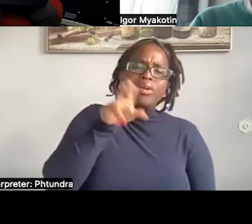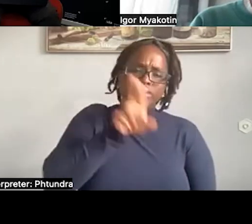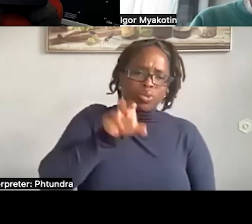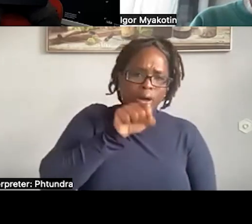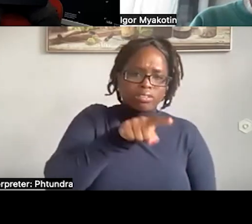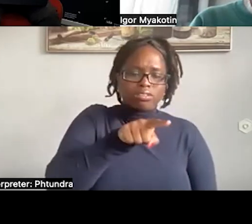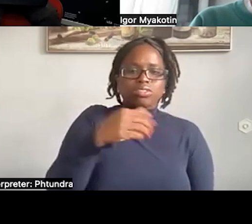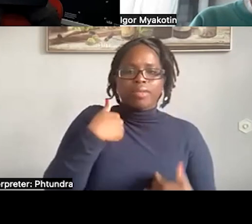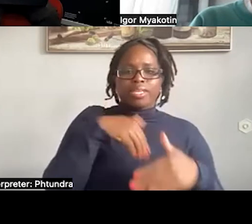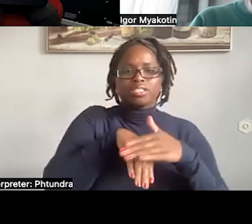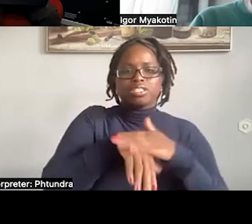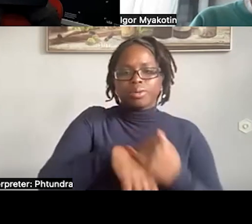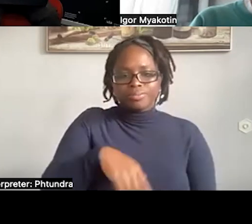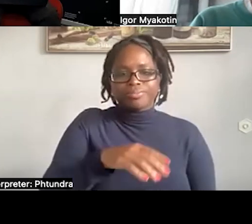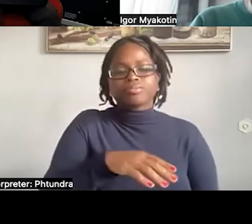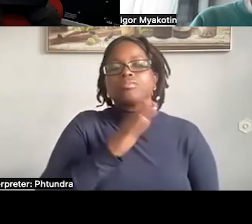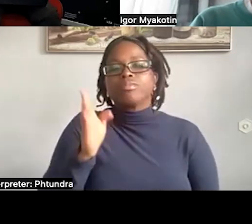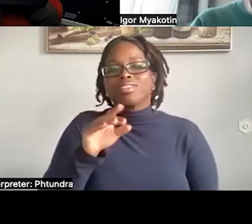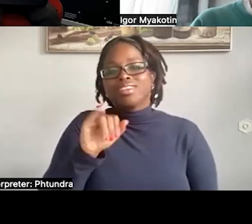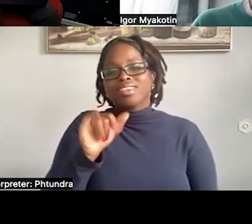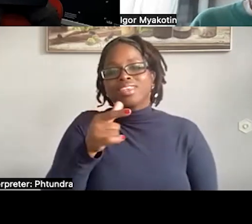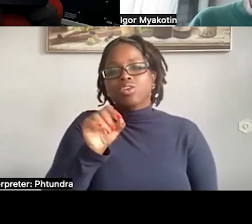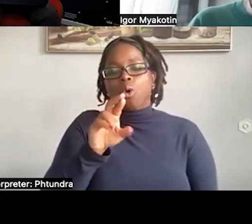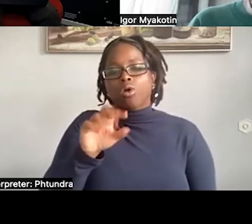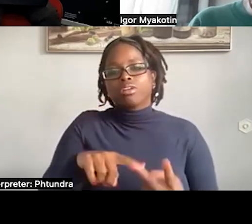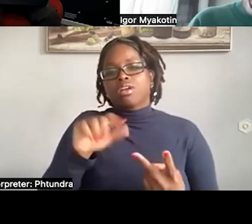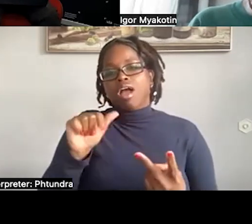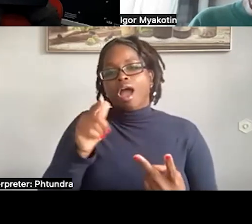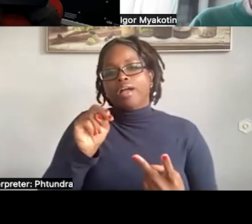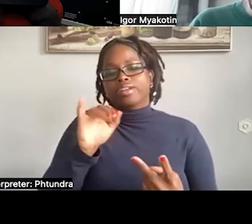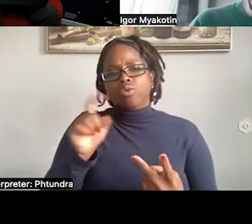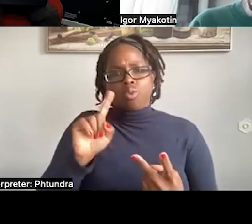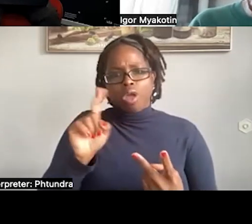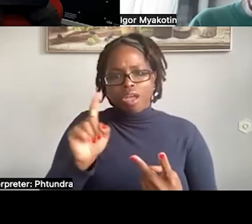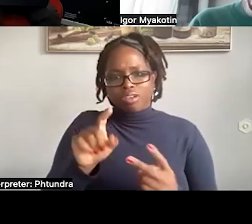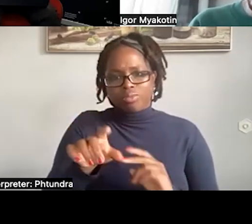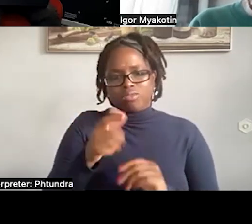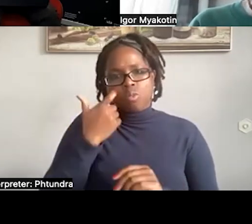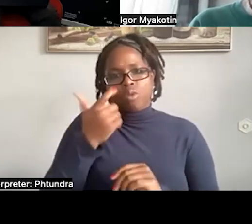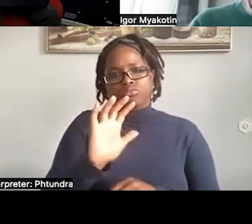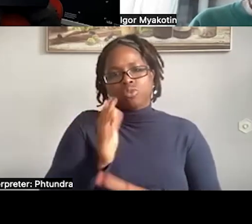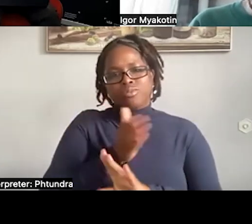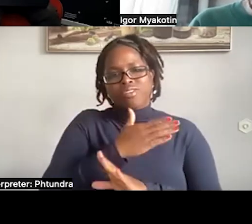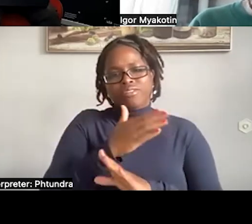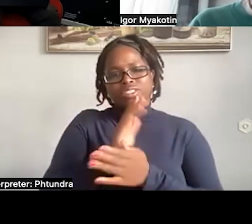Right. And Igor and Agnia, where can people see your previous work?